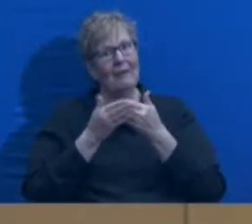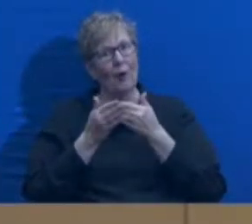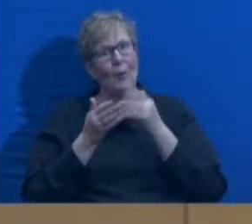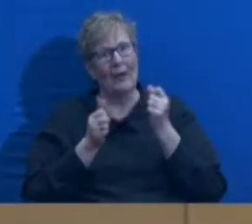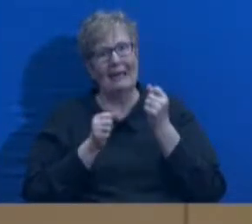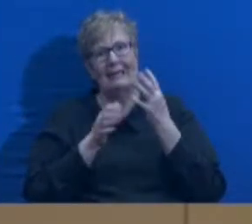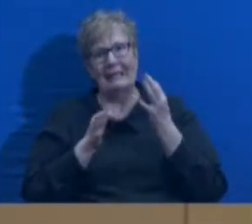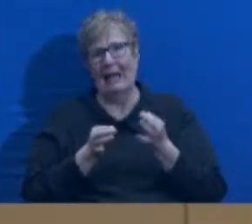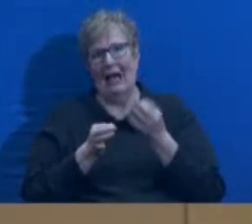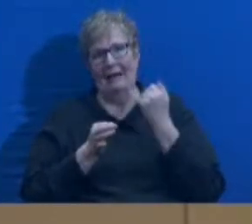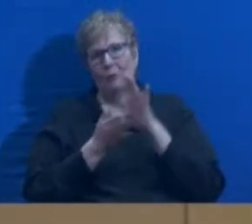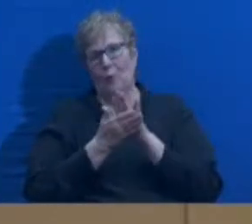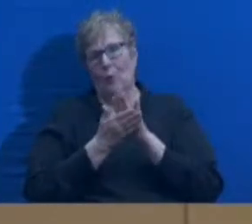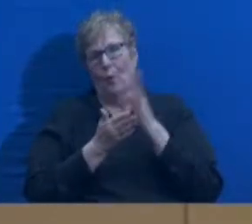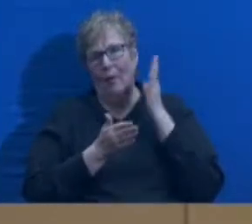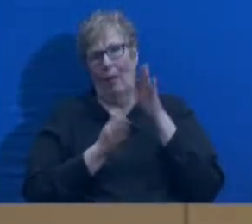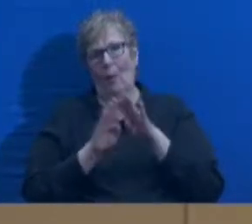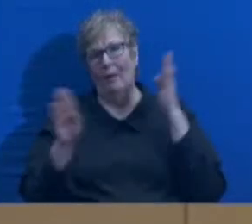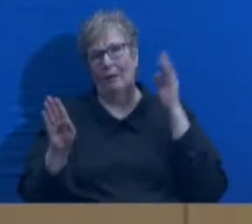are made to open.